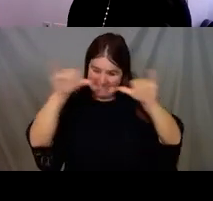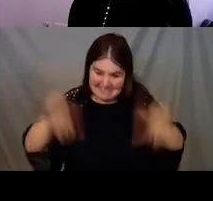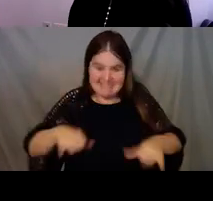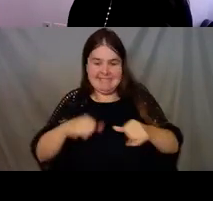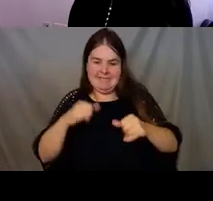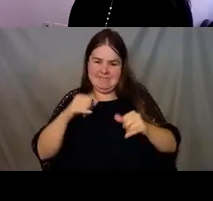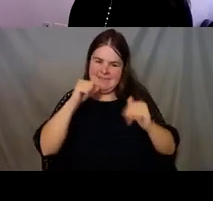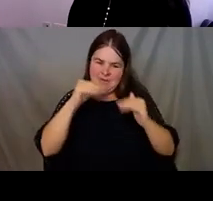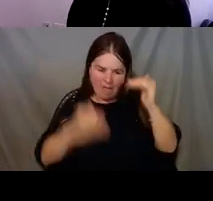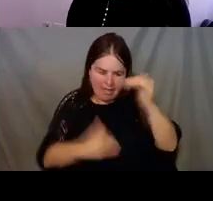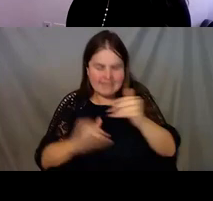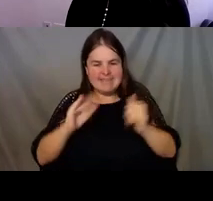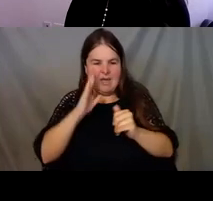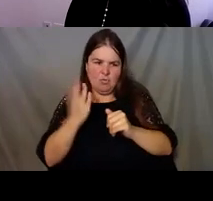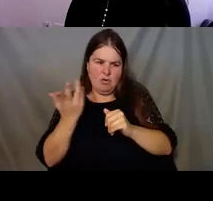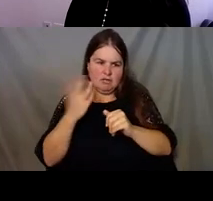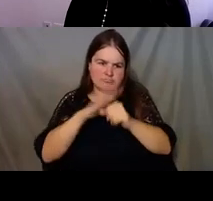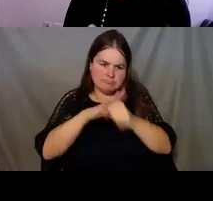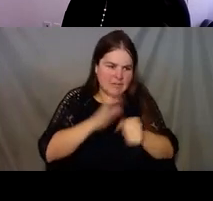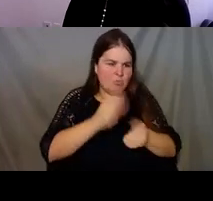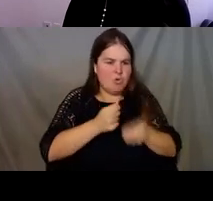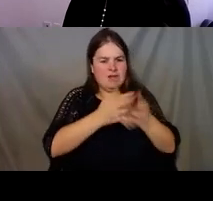any well-designed intervention.